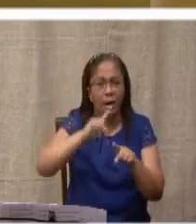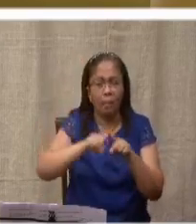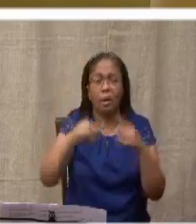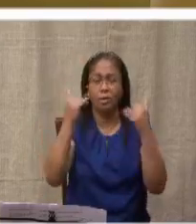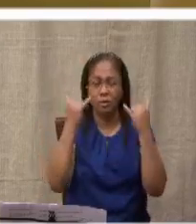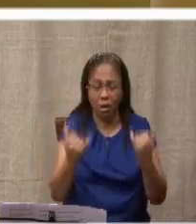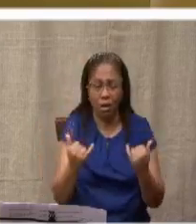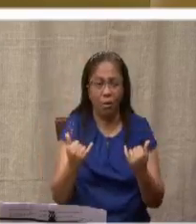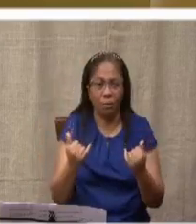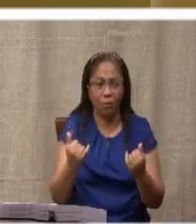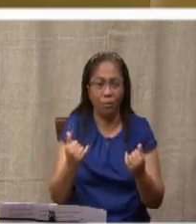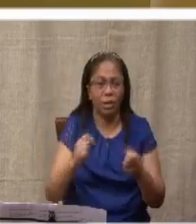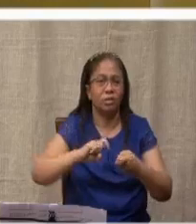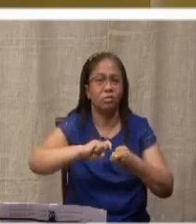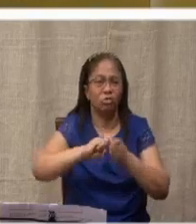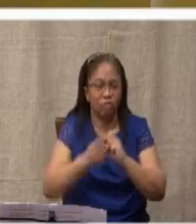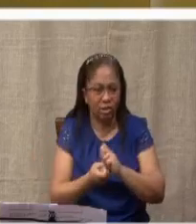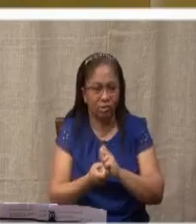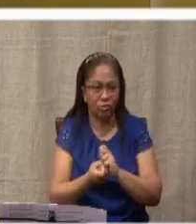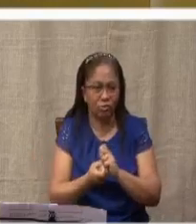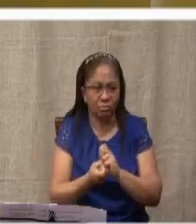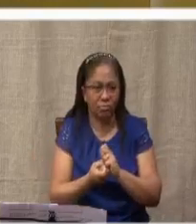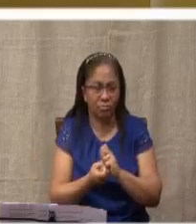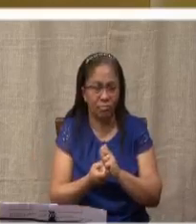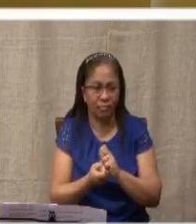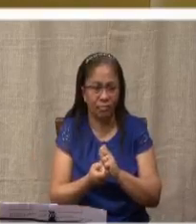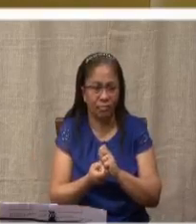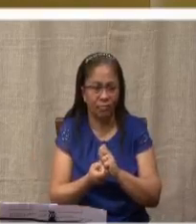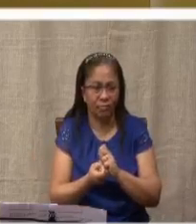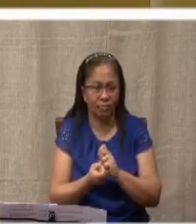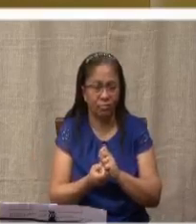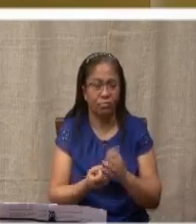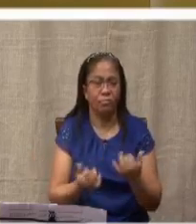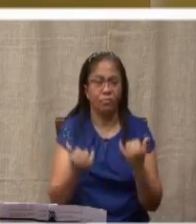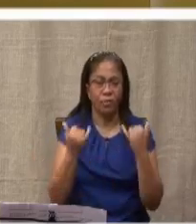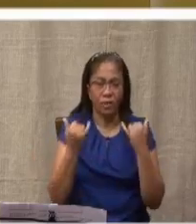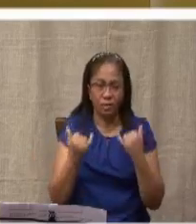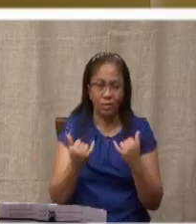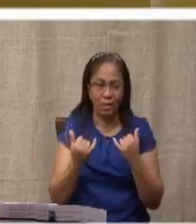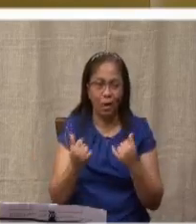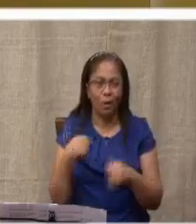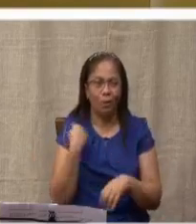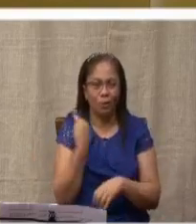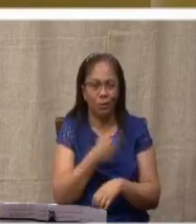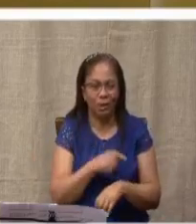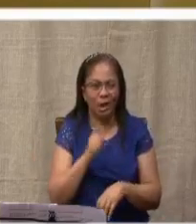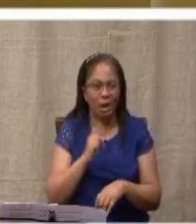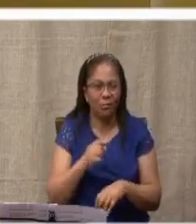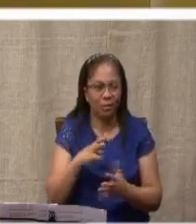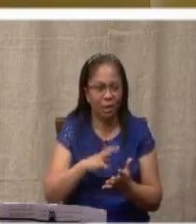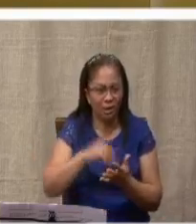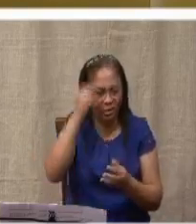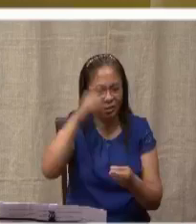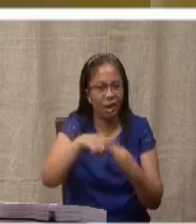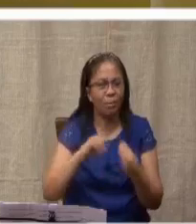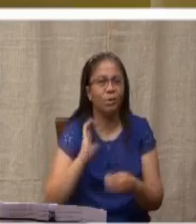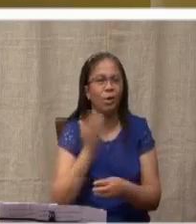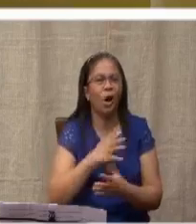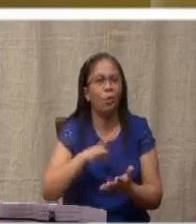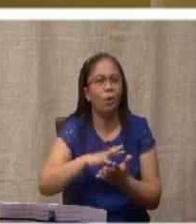god the fall and here we must also hear our story our story of